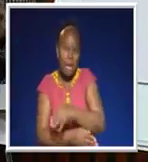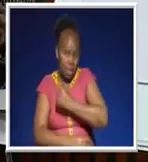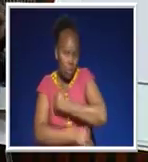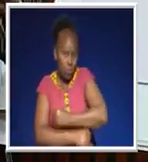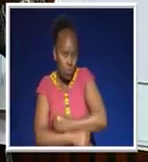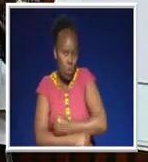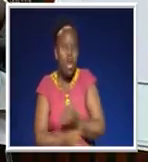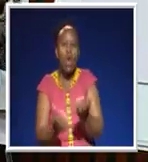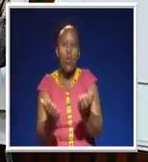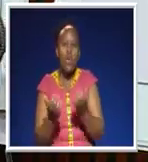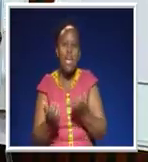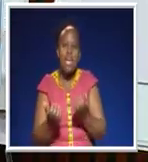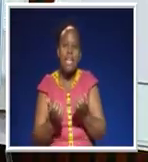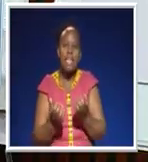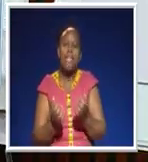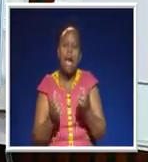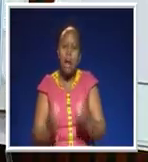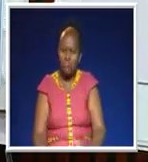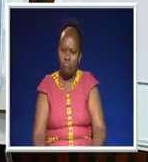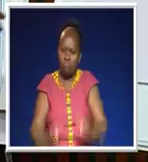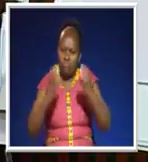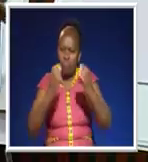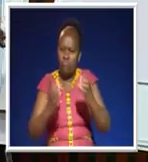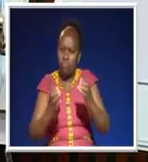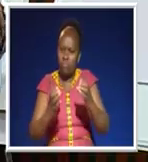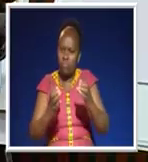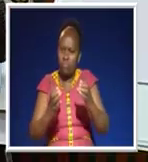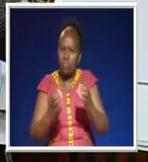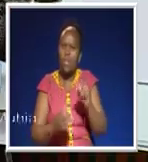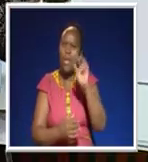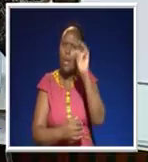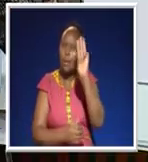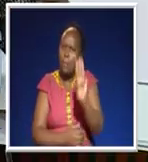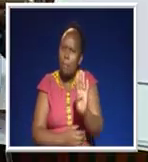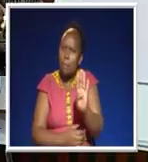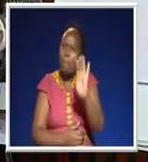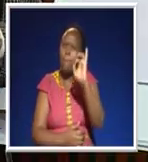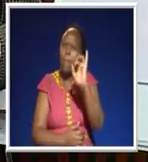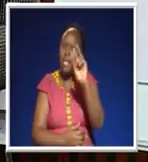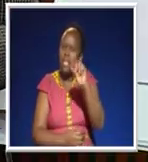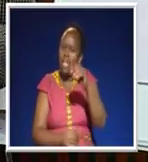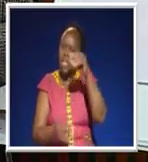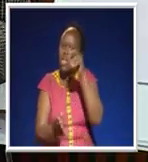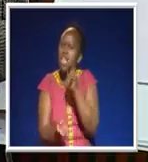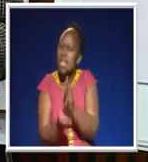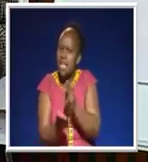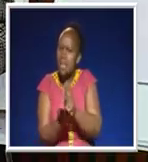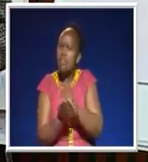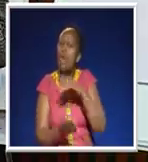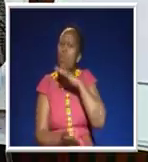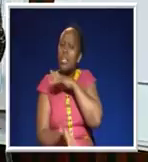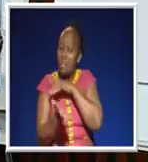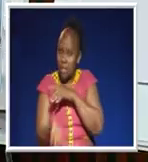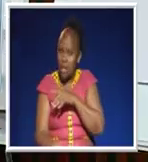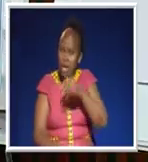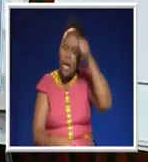we need a garbage collection. We need bins that we can store our garbage. Remember,